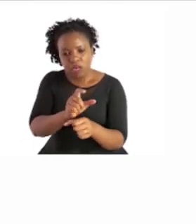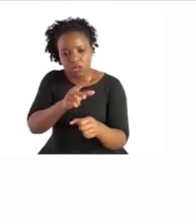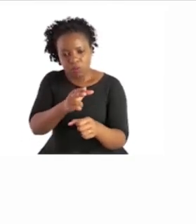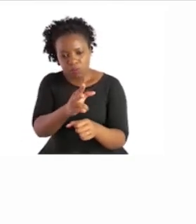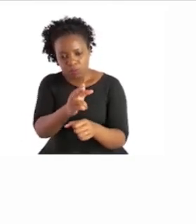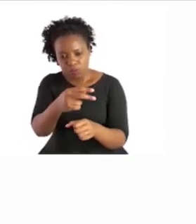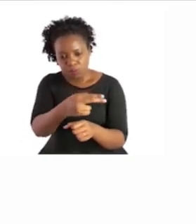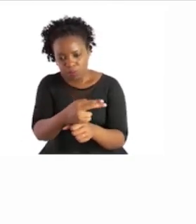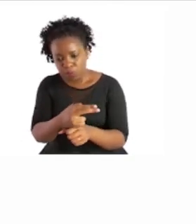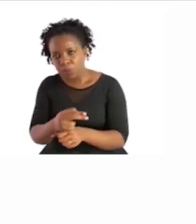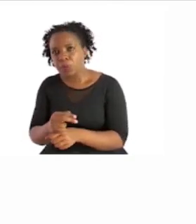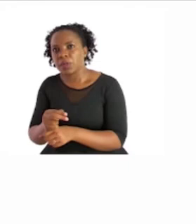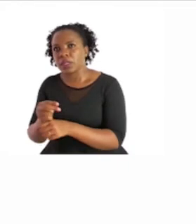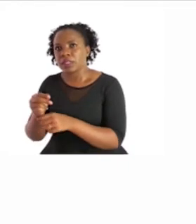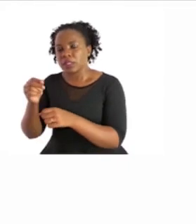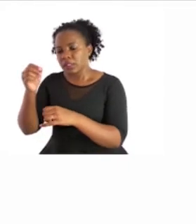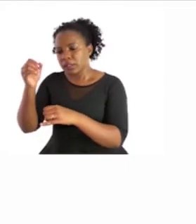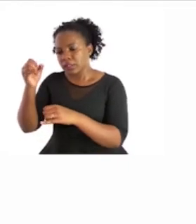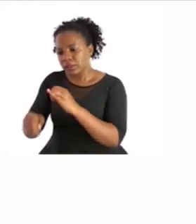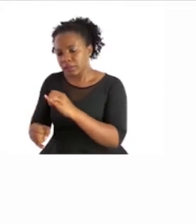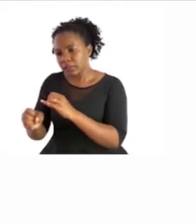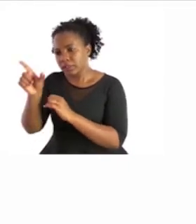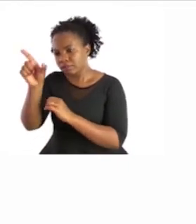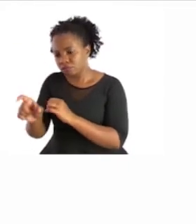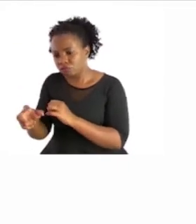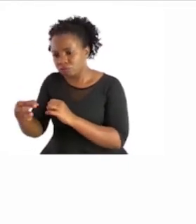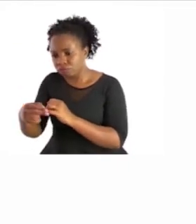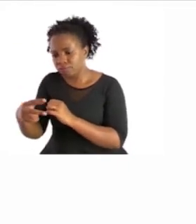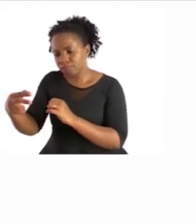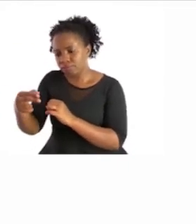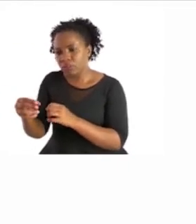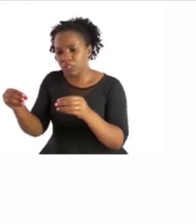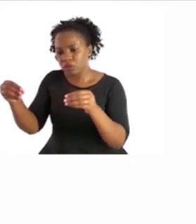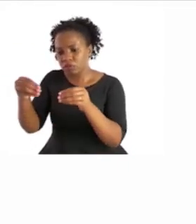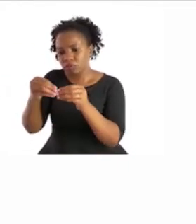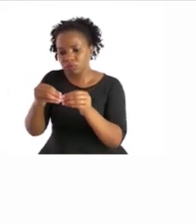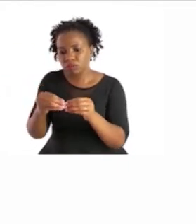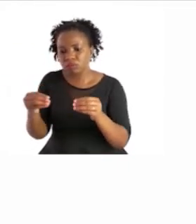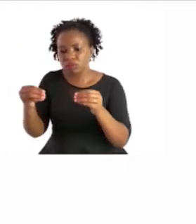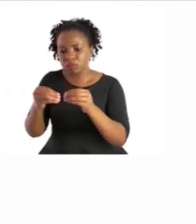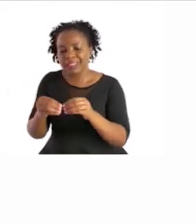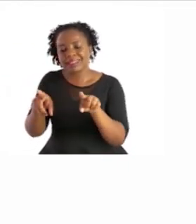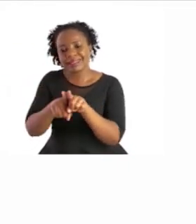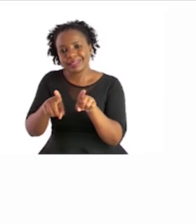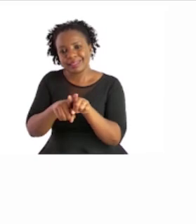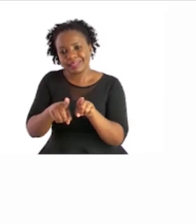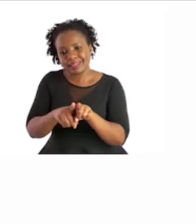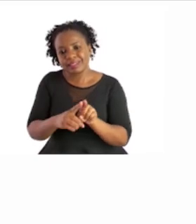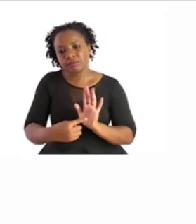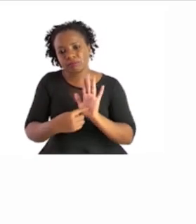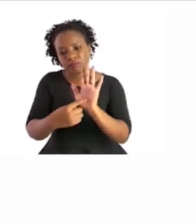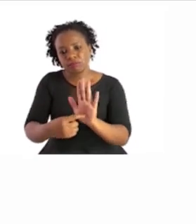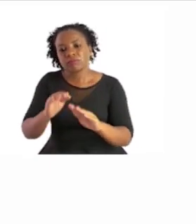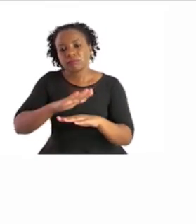you open them up and try to match them. Just like the example that I've given for